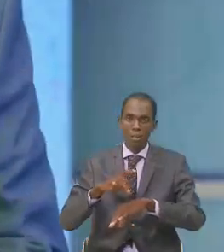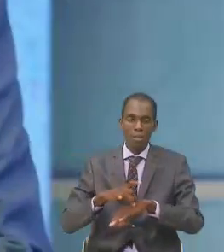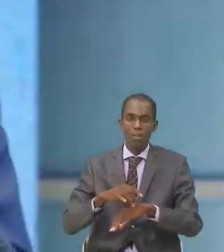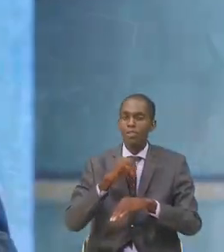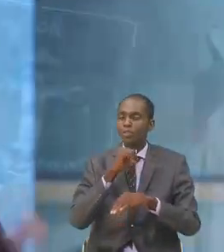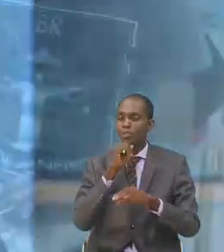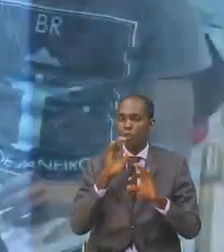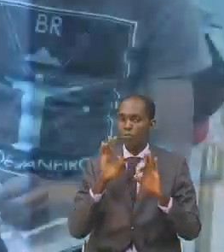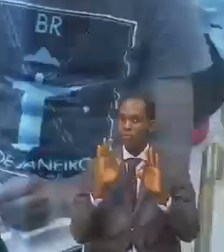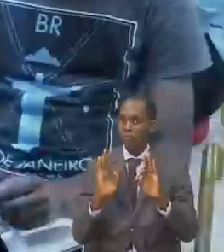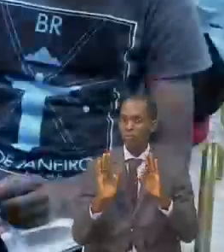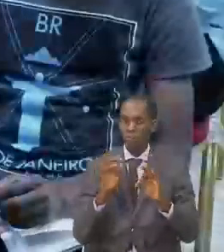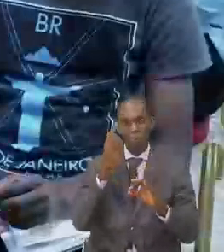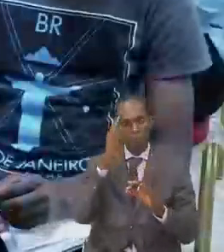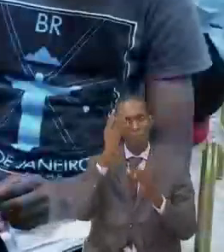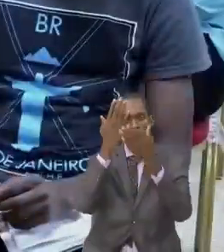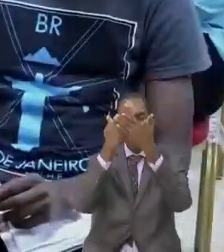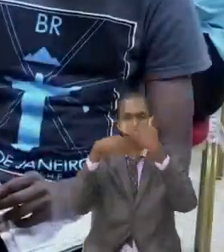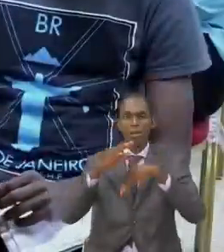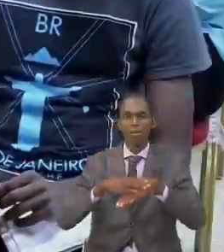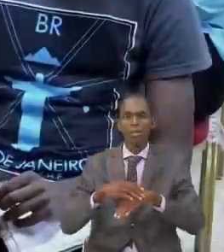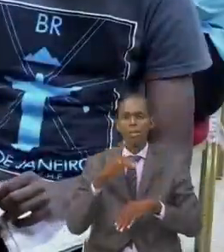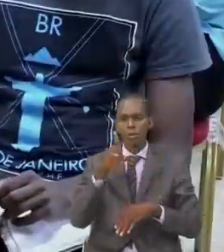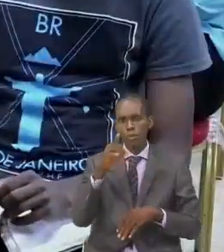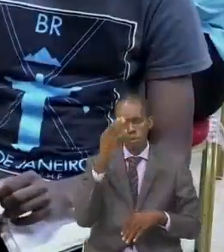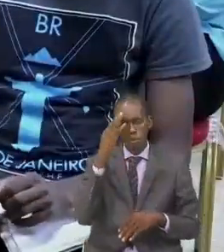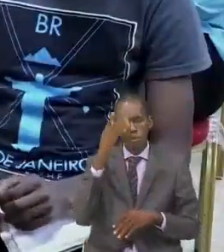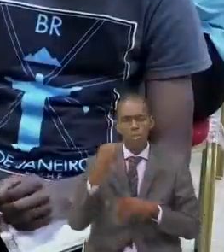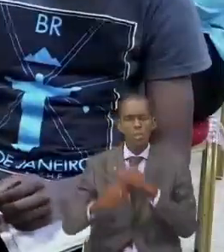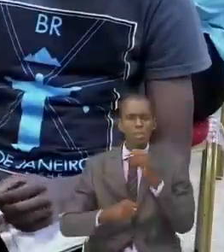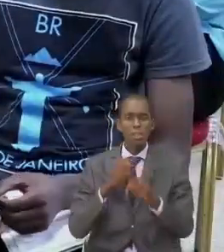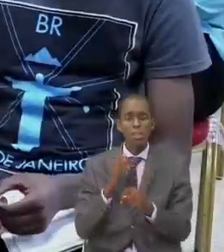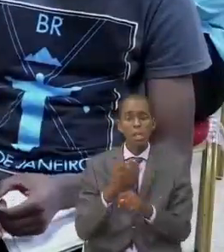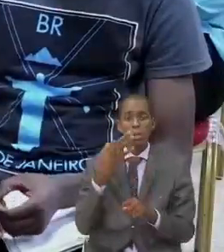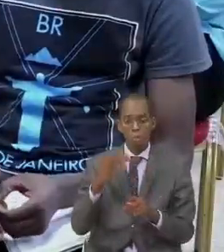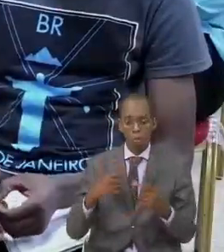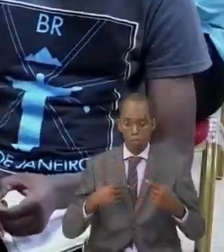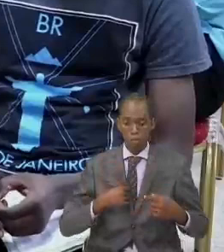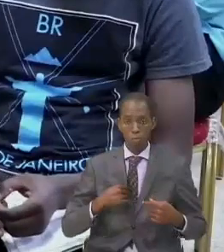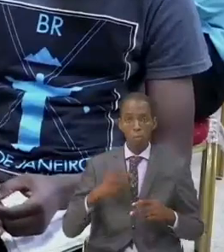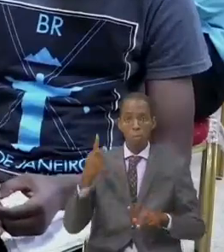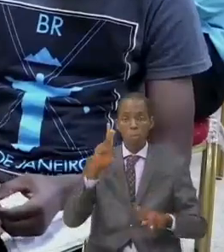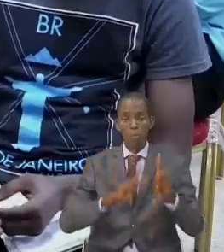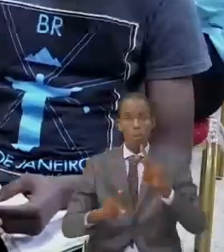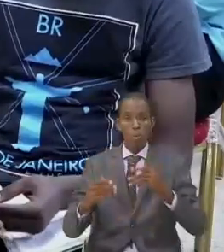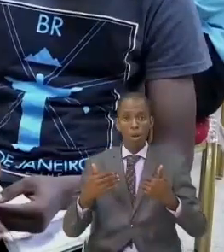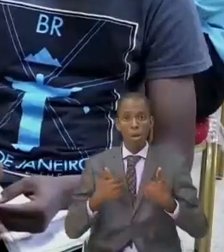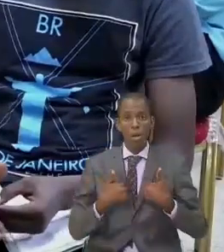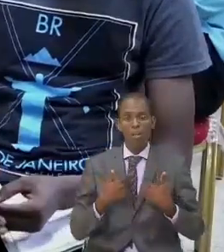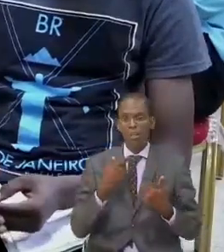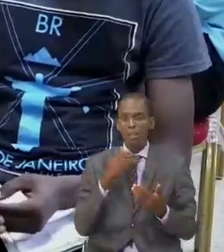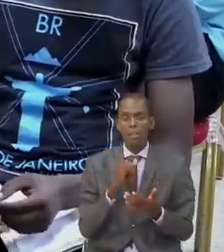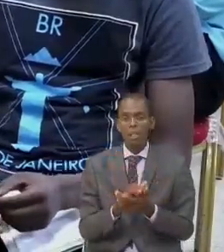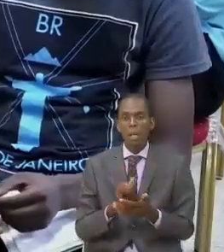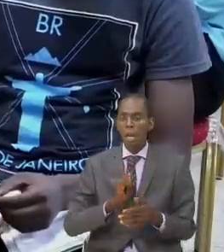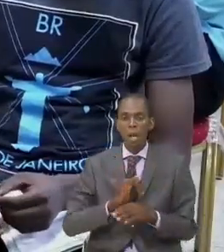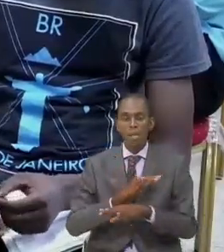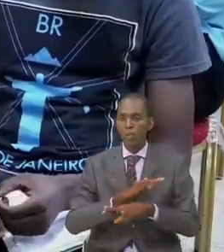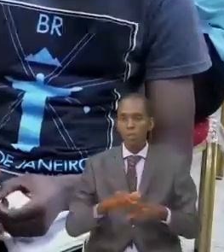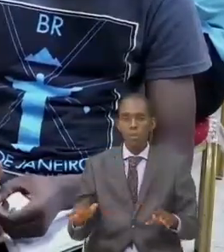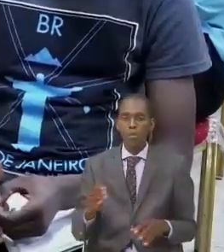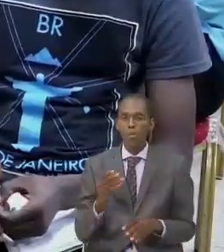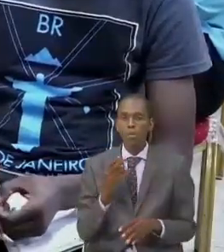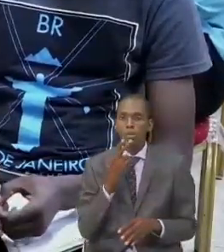together, made on earth, not suitable for heaven. And you know the kind of garment people